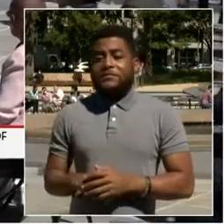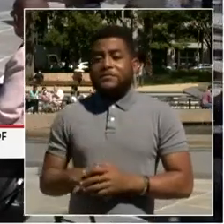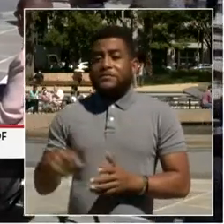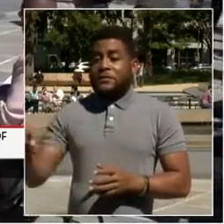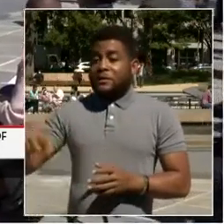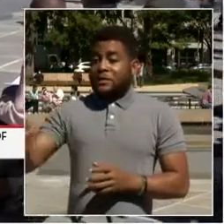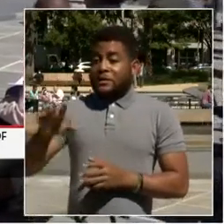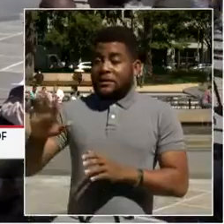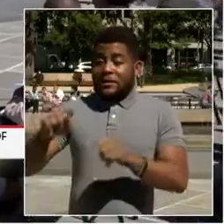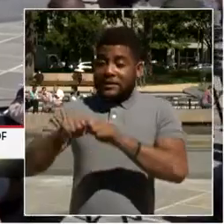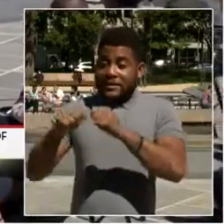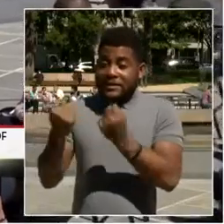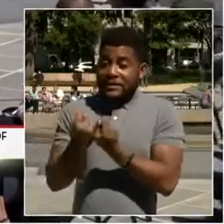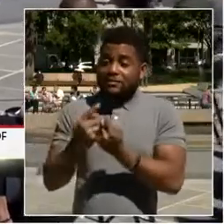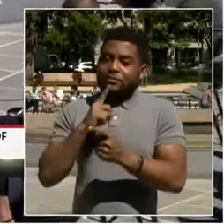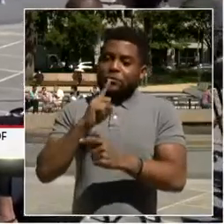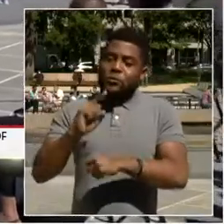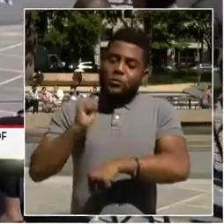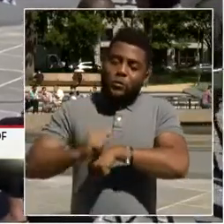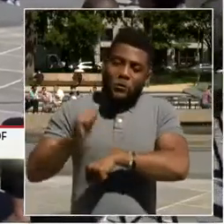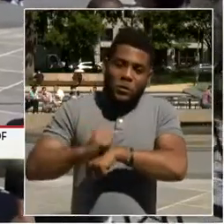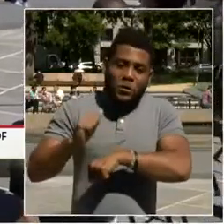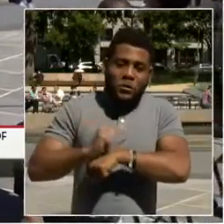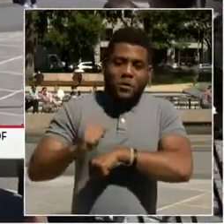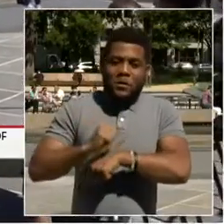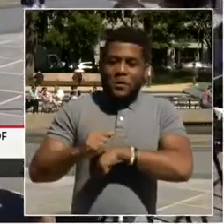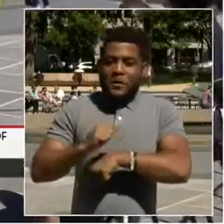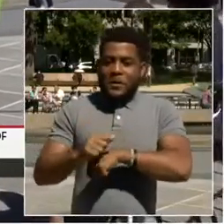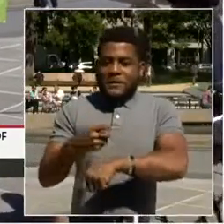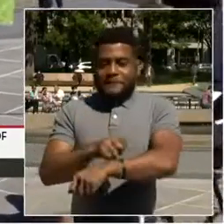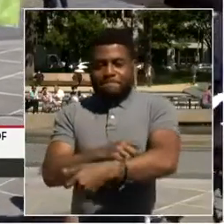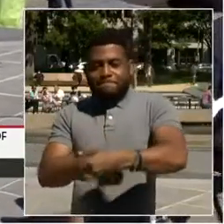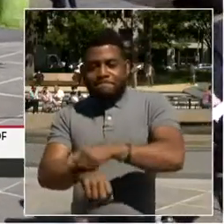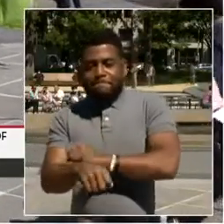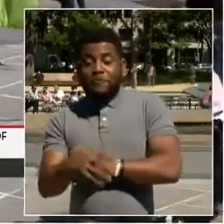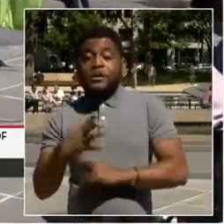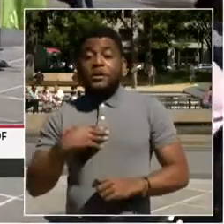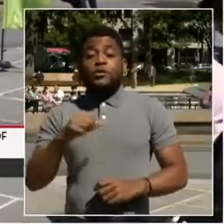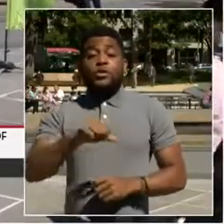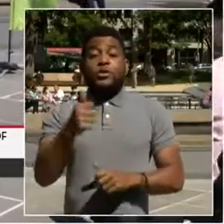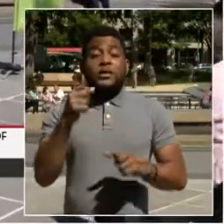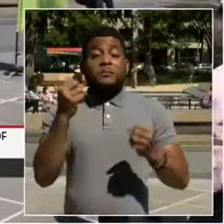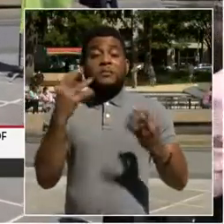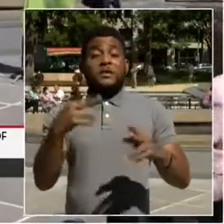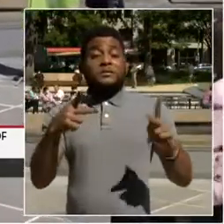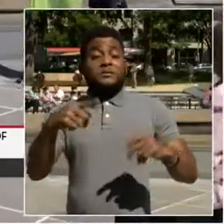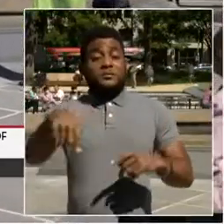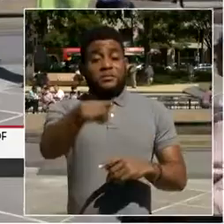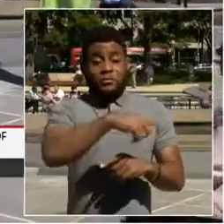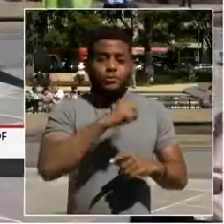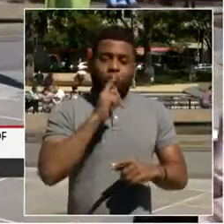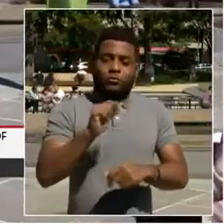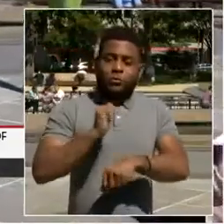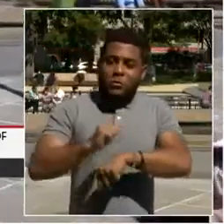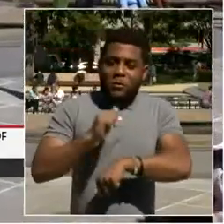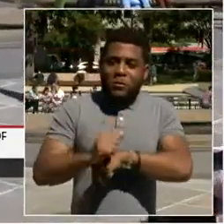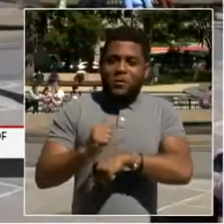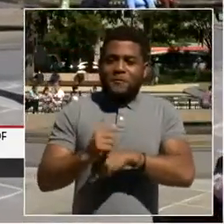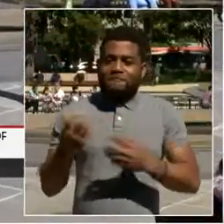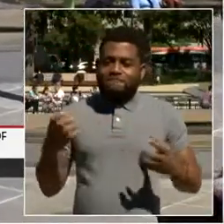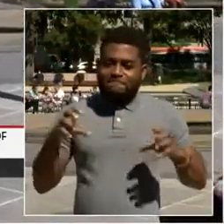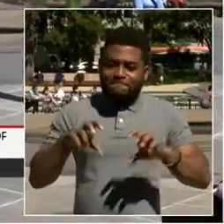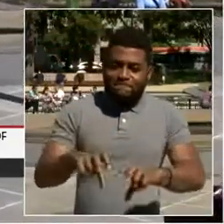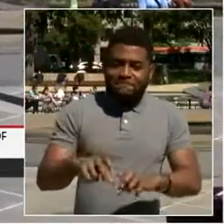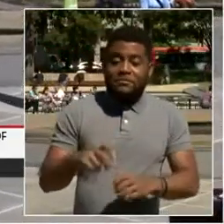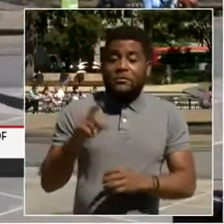but I just want to acknowledge Robin Nixon, Eliza Voigt, Catherine Dewey, Peter May, and Tammy. Thank you so much for